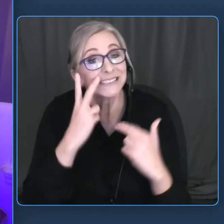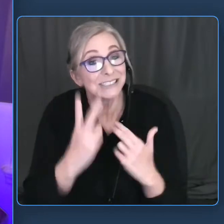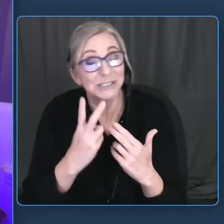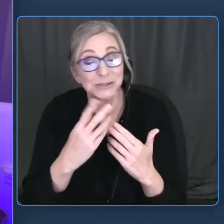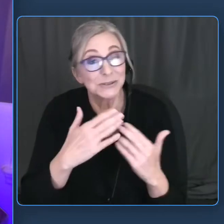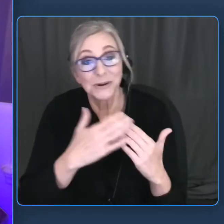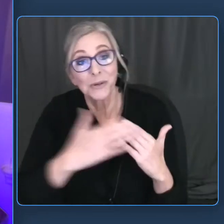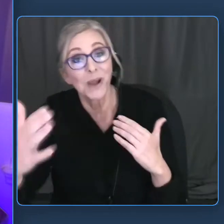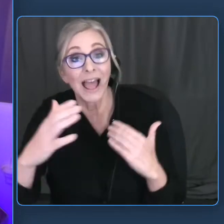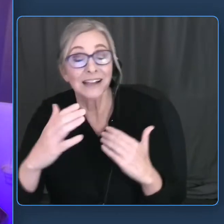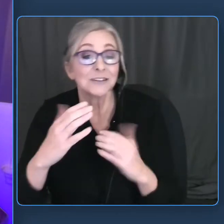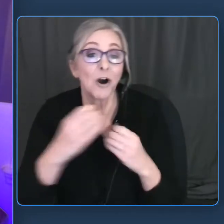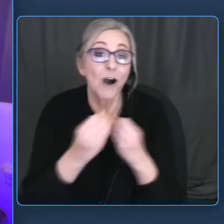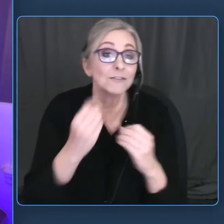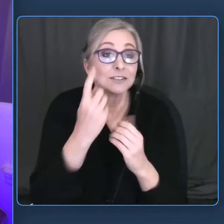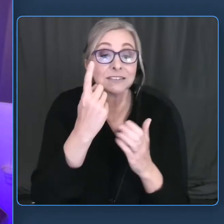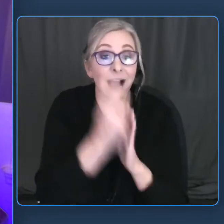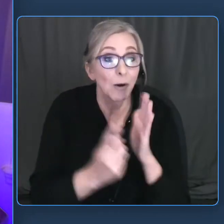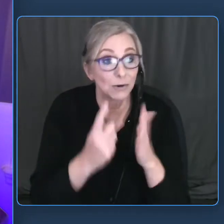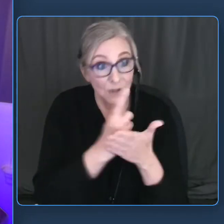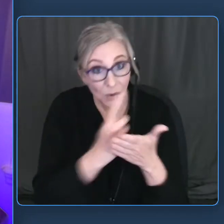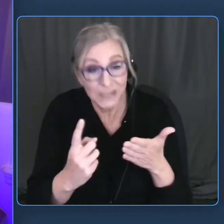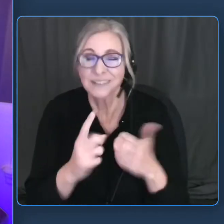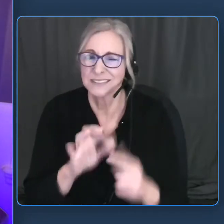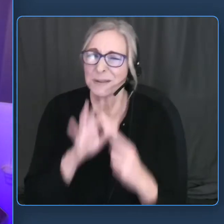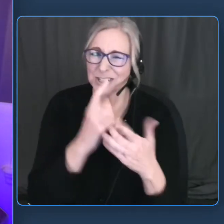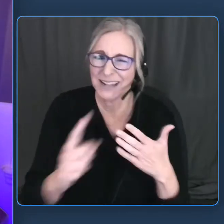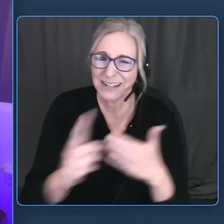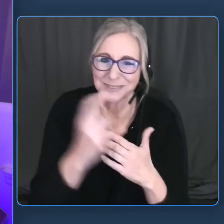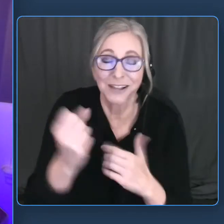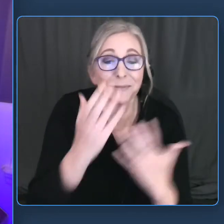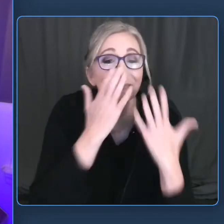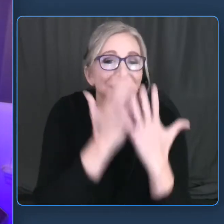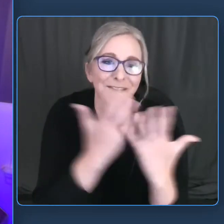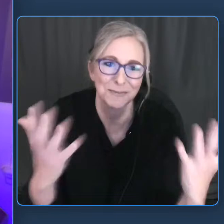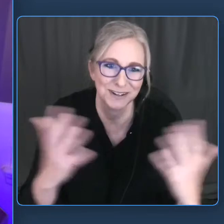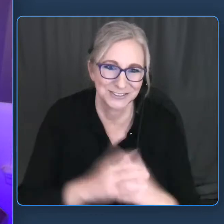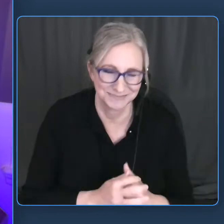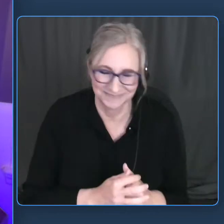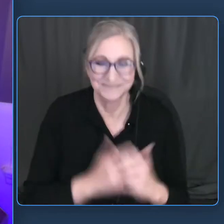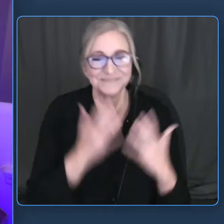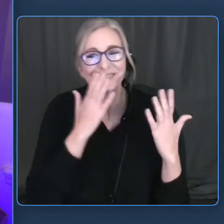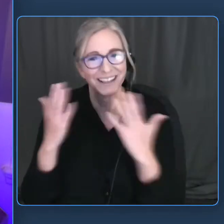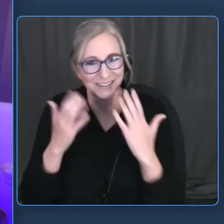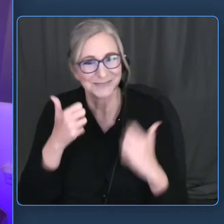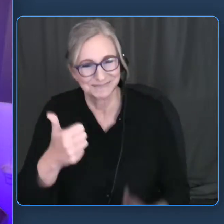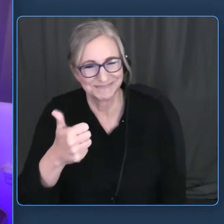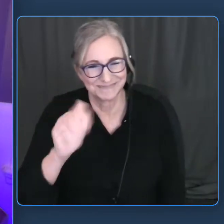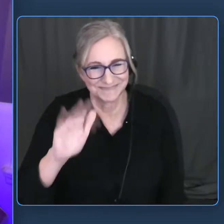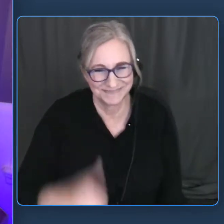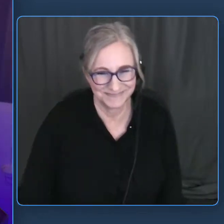on the rest of office hours all week, but especially next Saturday. Thank you very much. Thank you all.